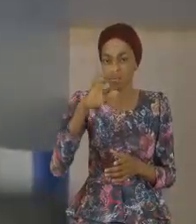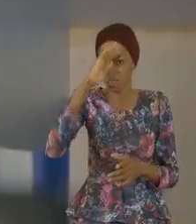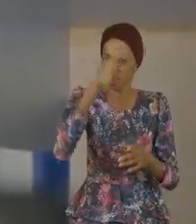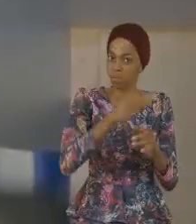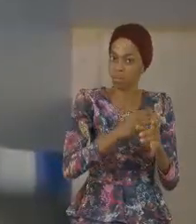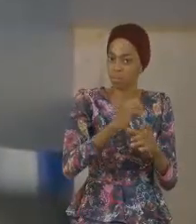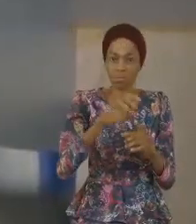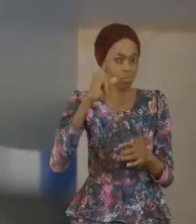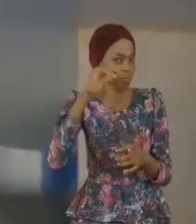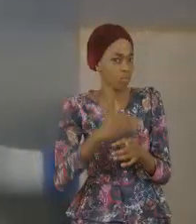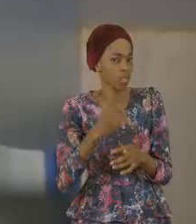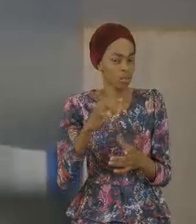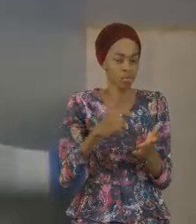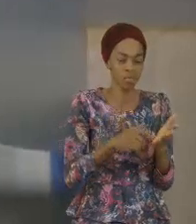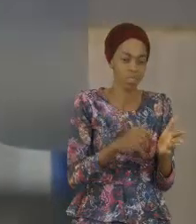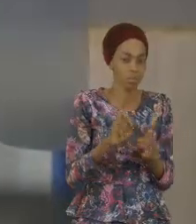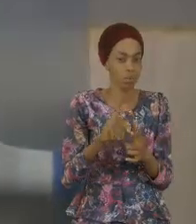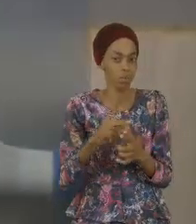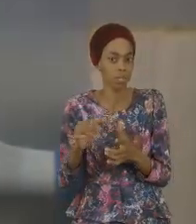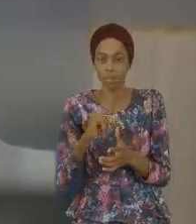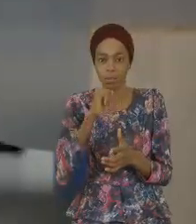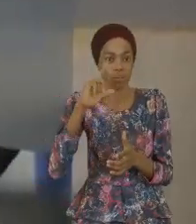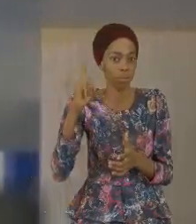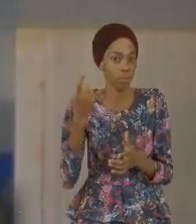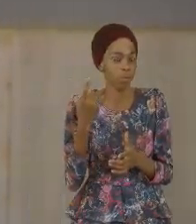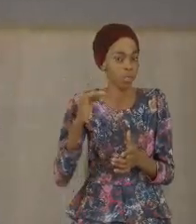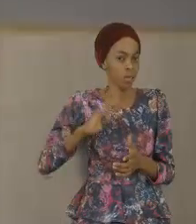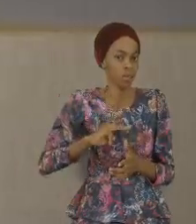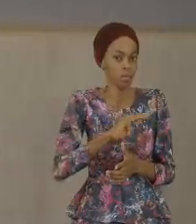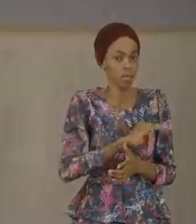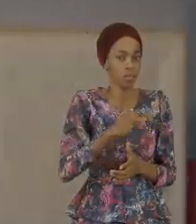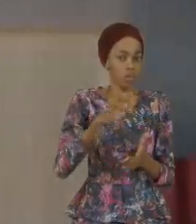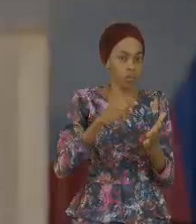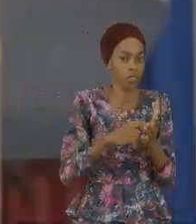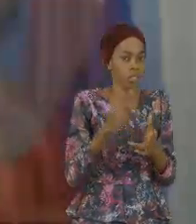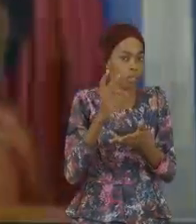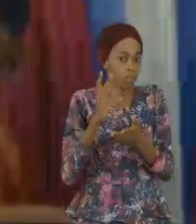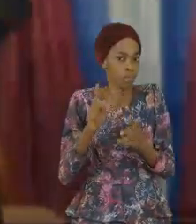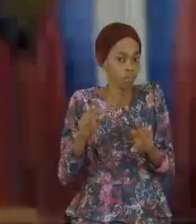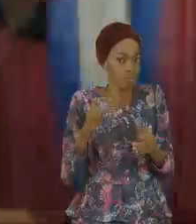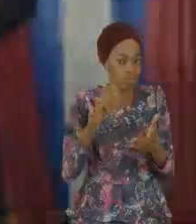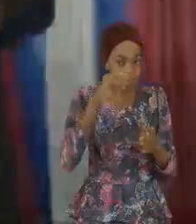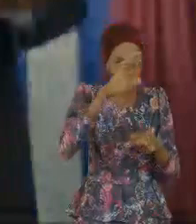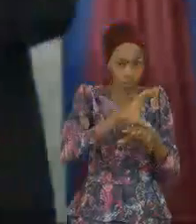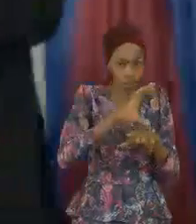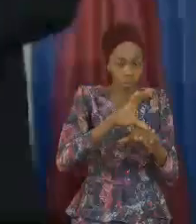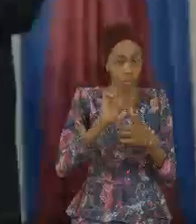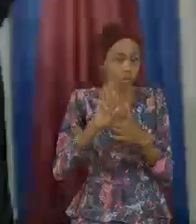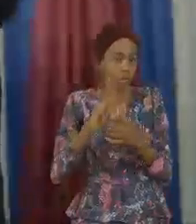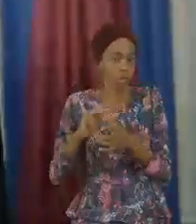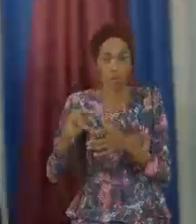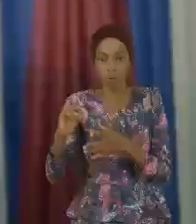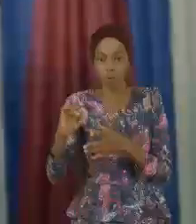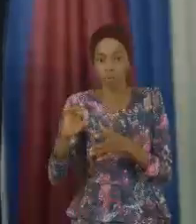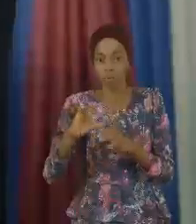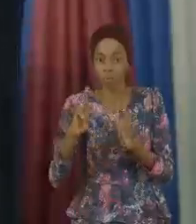a minister in this particular church or ministry or denomination. You're going to go beyond where you are